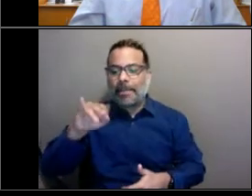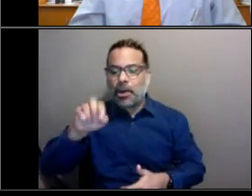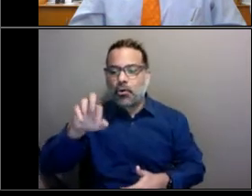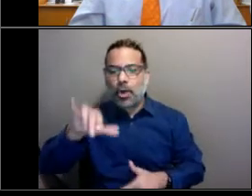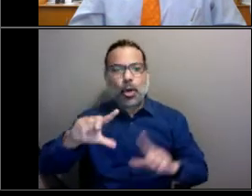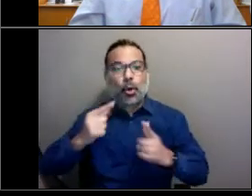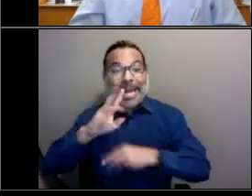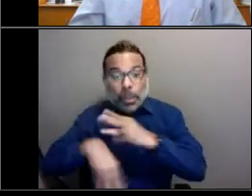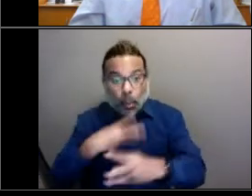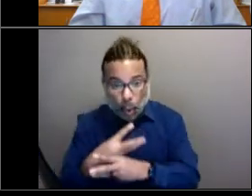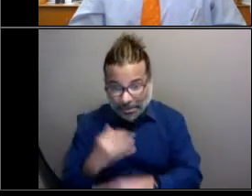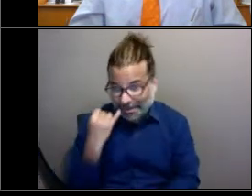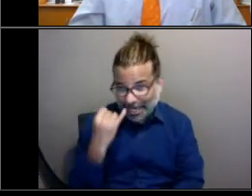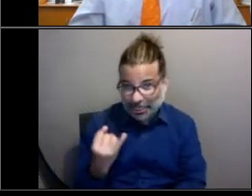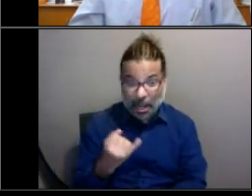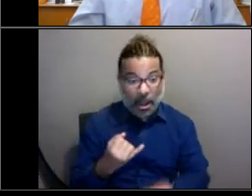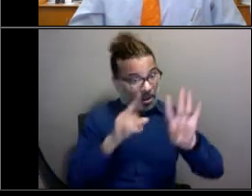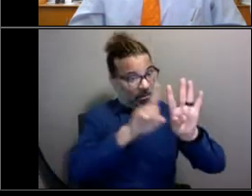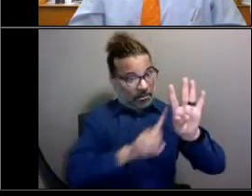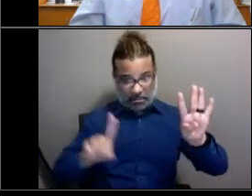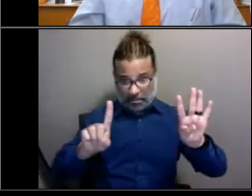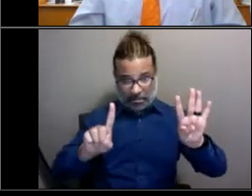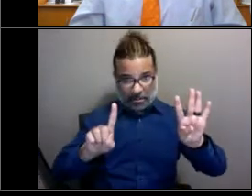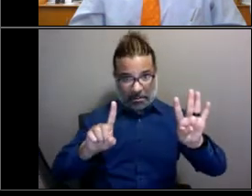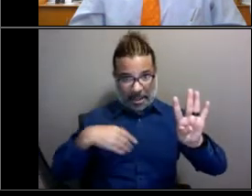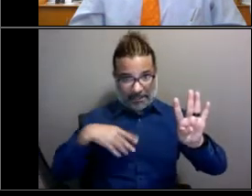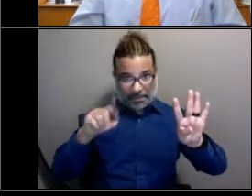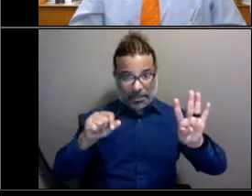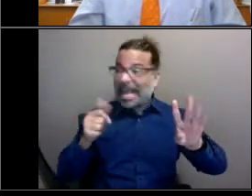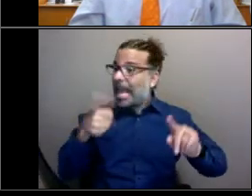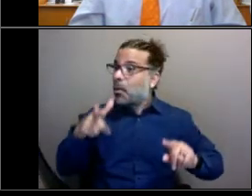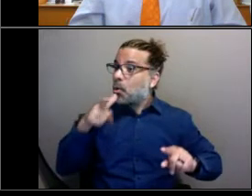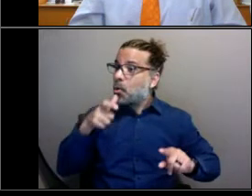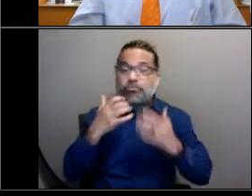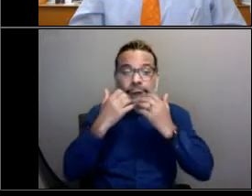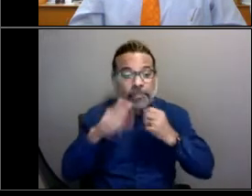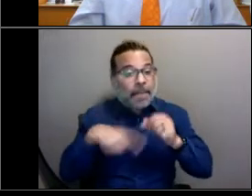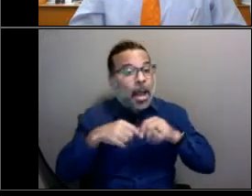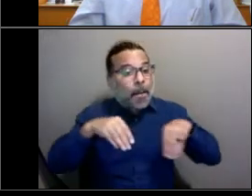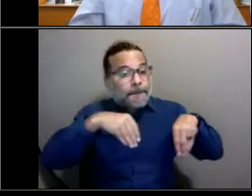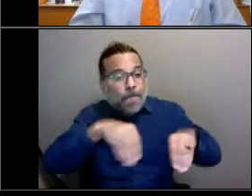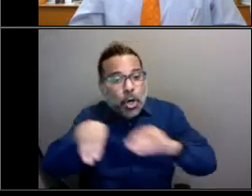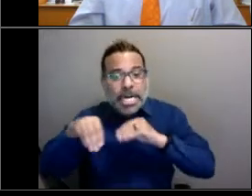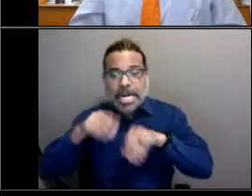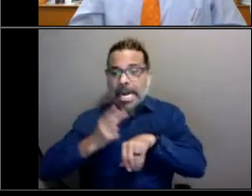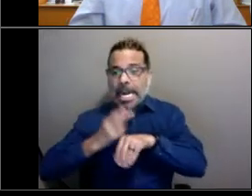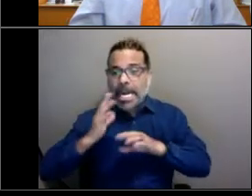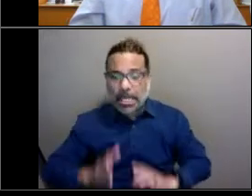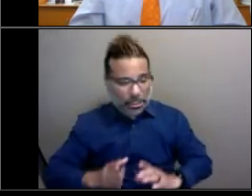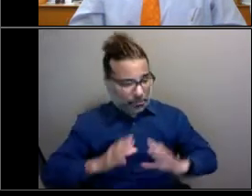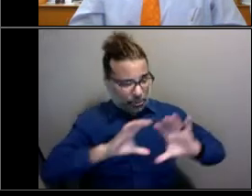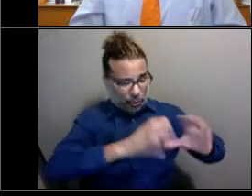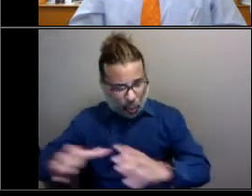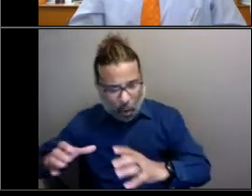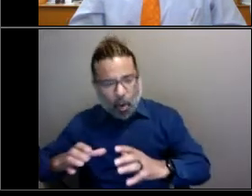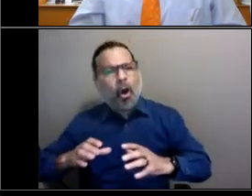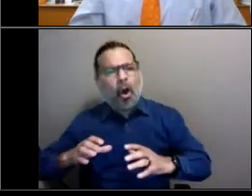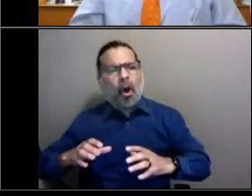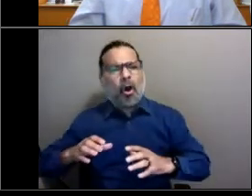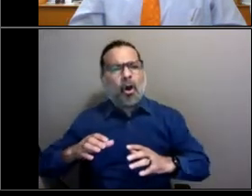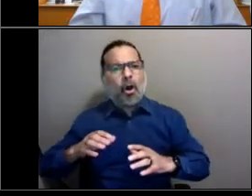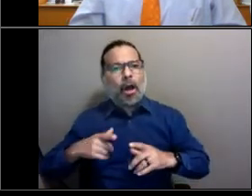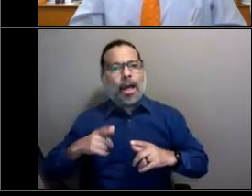The largest minority group in the world. So anybody who cares about marketing and customers and segmentation say, oh, well, here's something that can